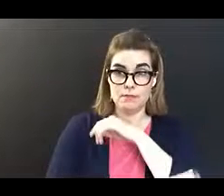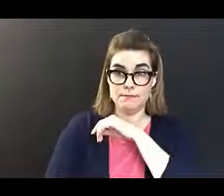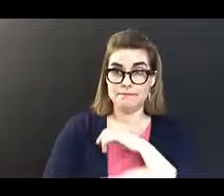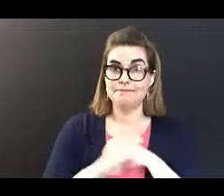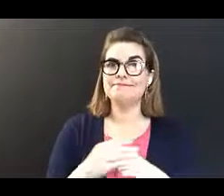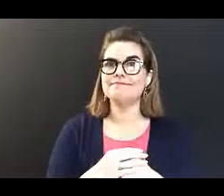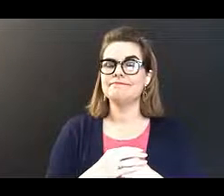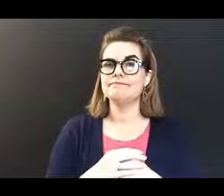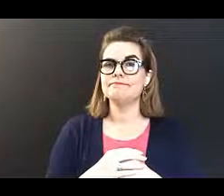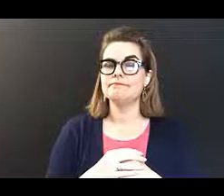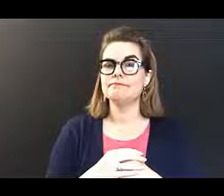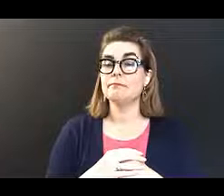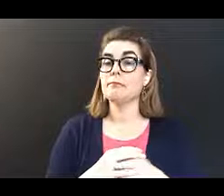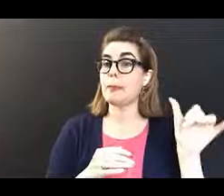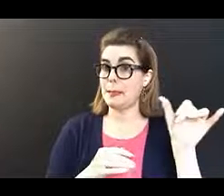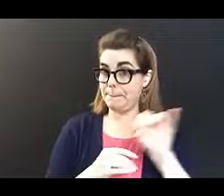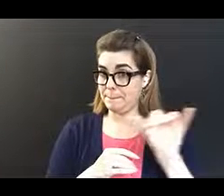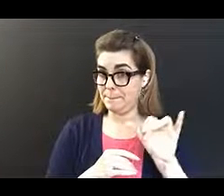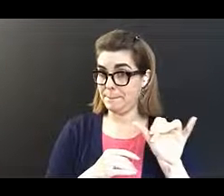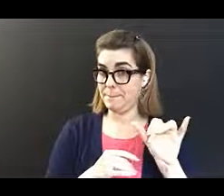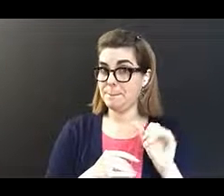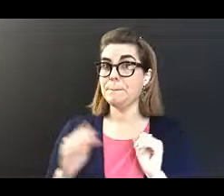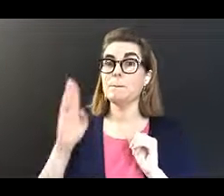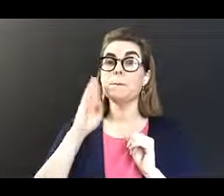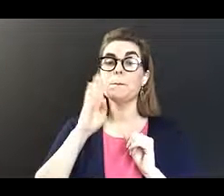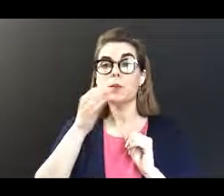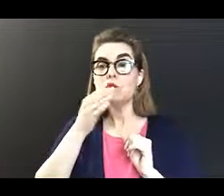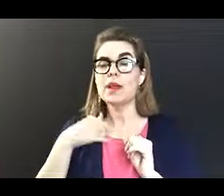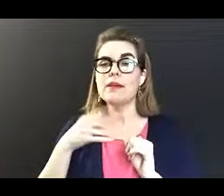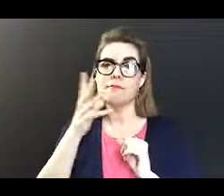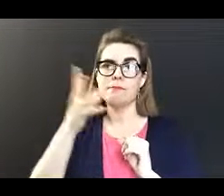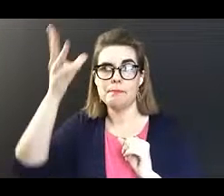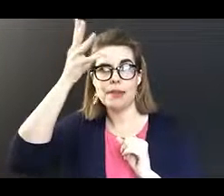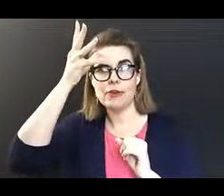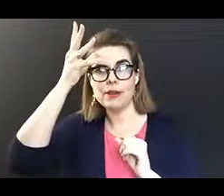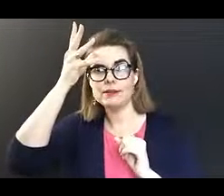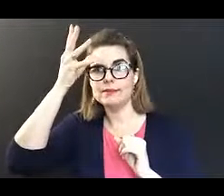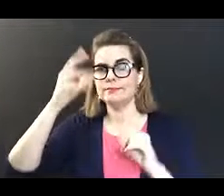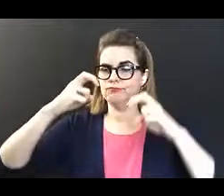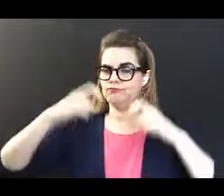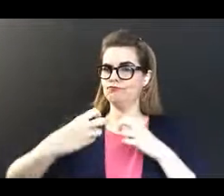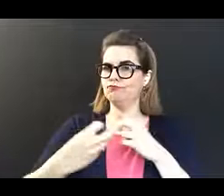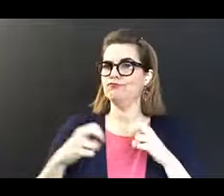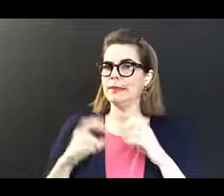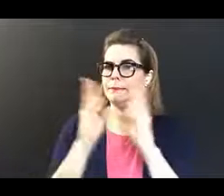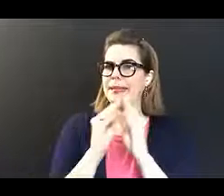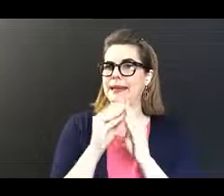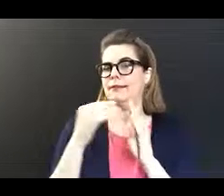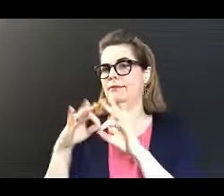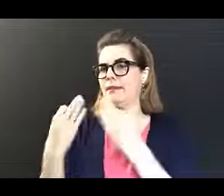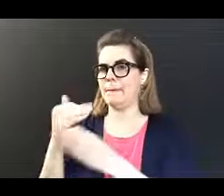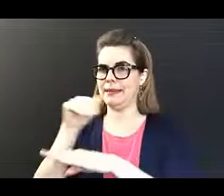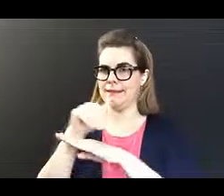In addition to that, we are gearing up for our parent sessions, our family nights that we host every year. And we have a